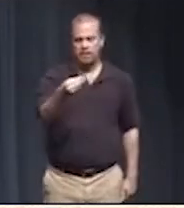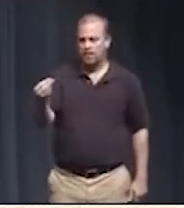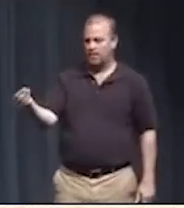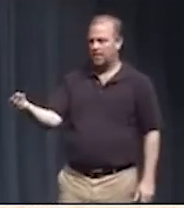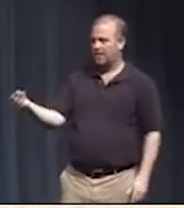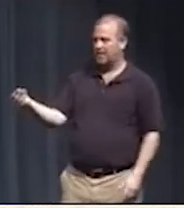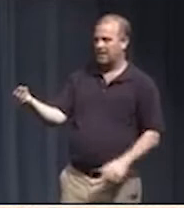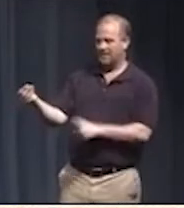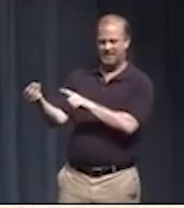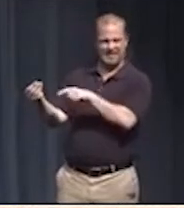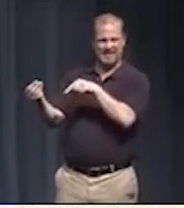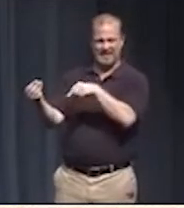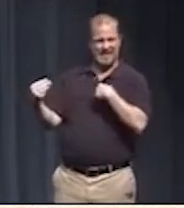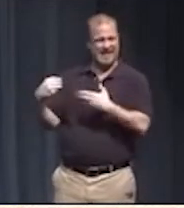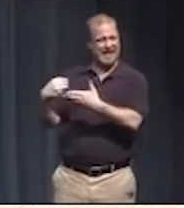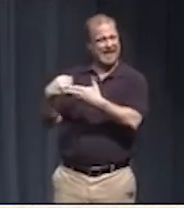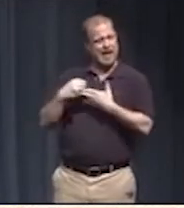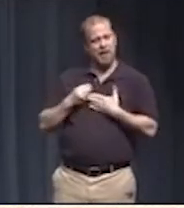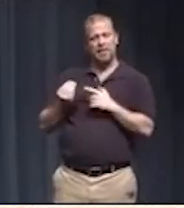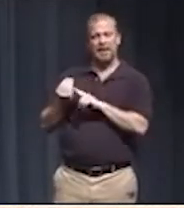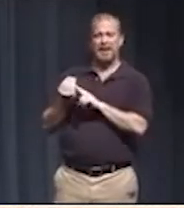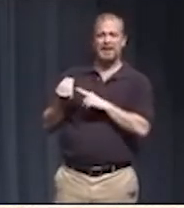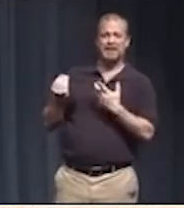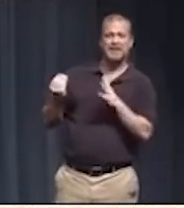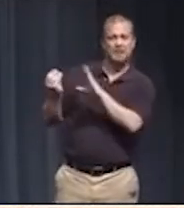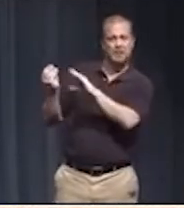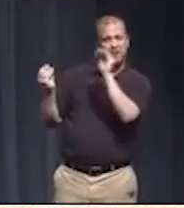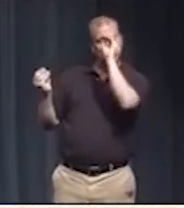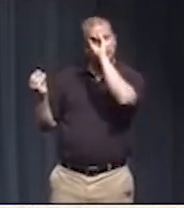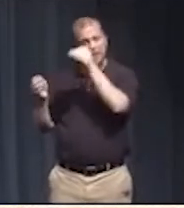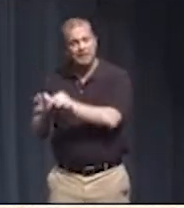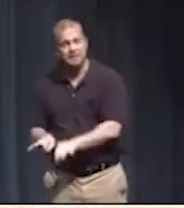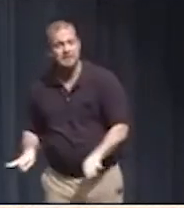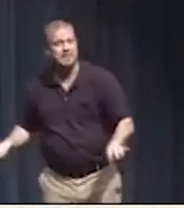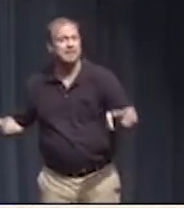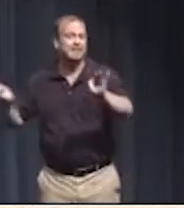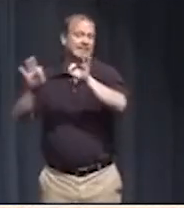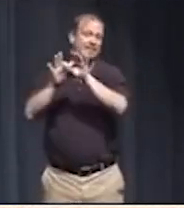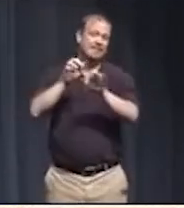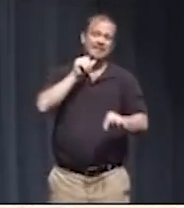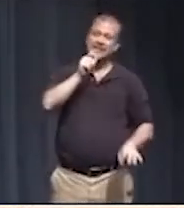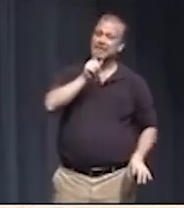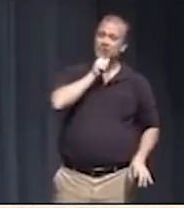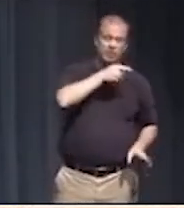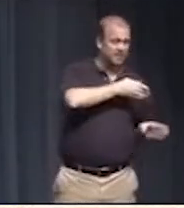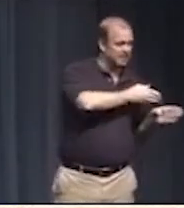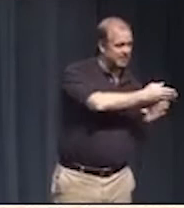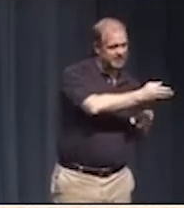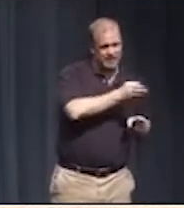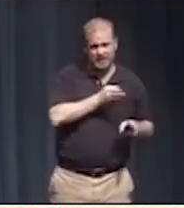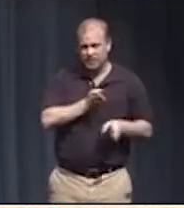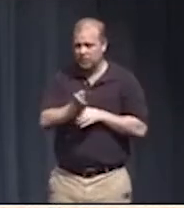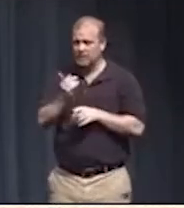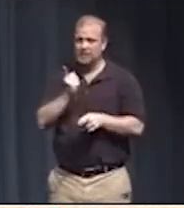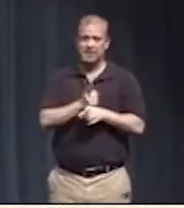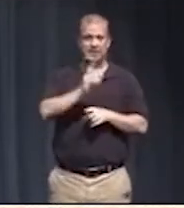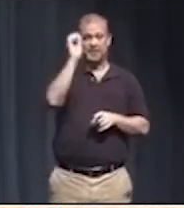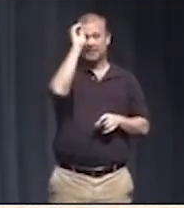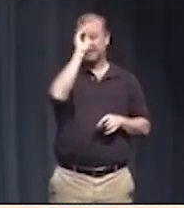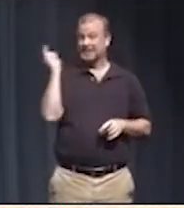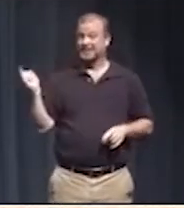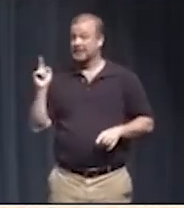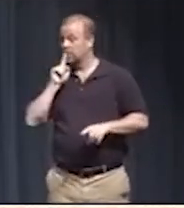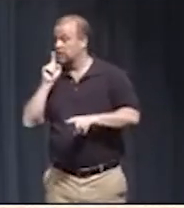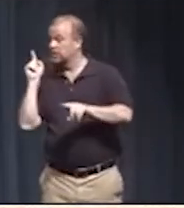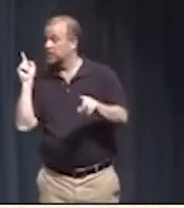really need your help on this, you know. Your opinion matters to me, because I'm not sure if I'm going the right way. What do you think? Even if he responds and